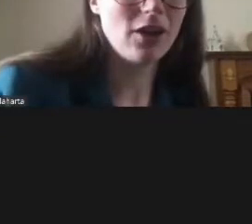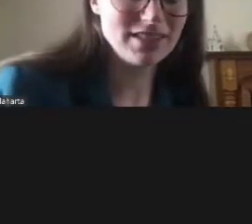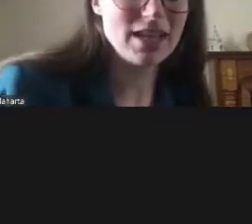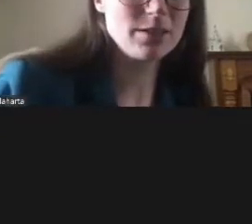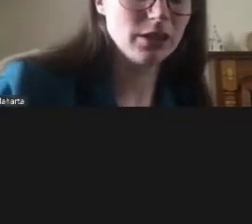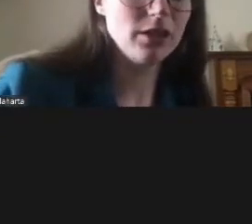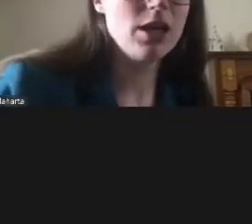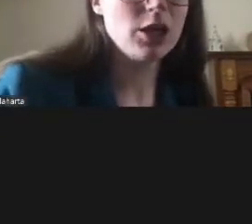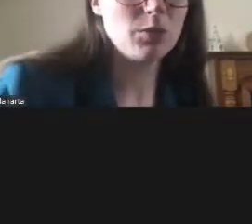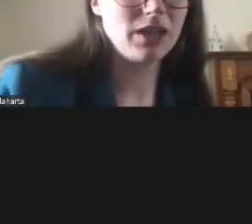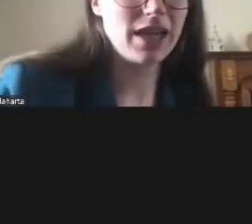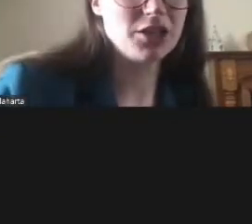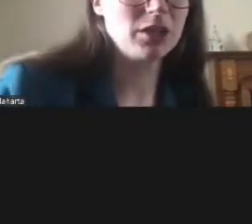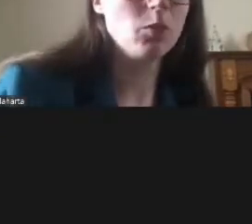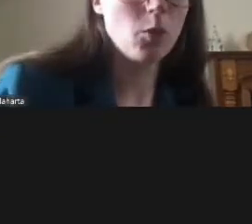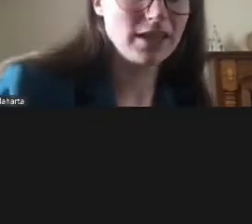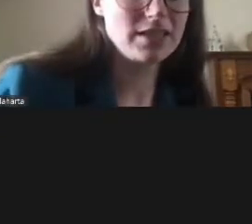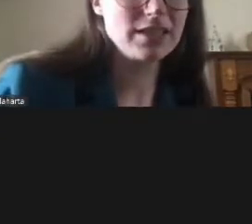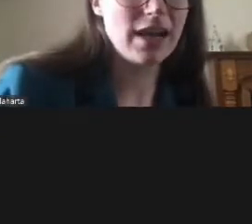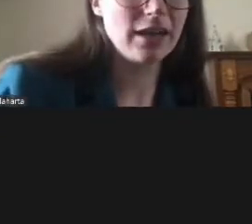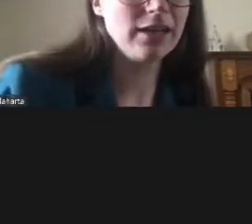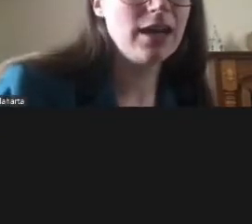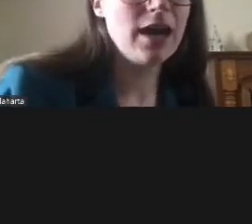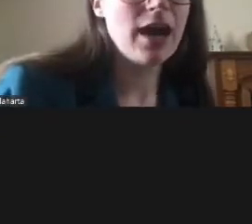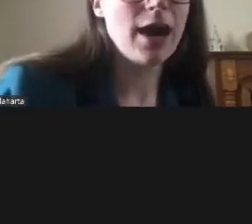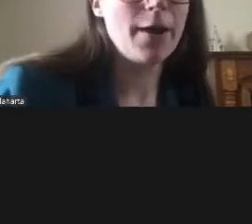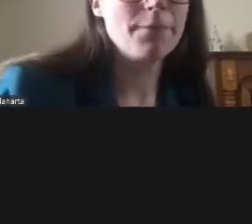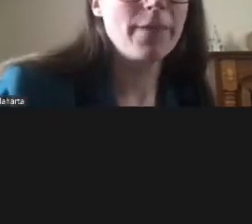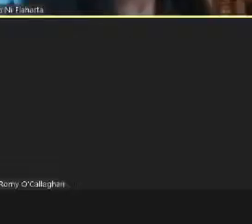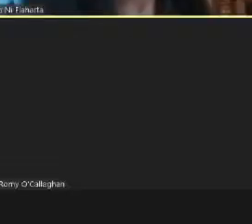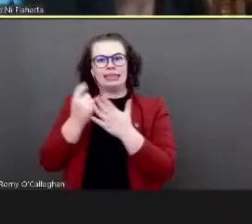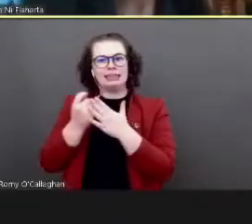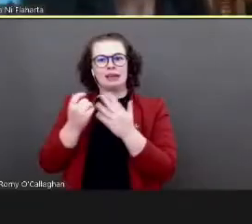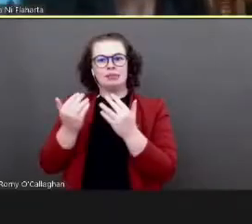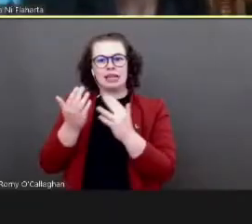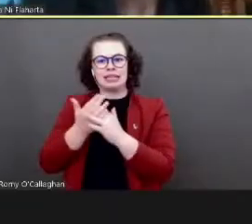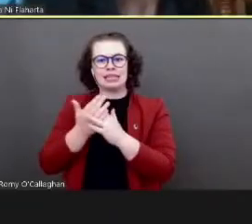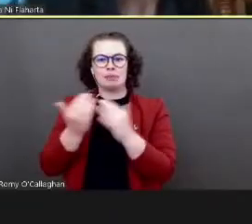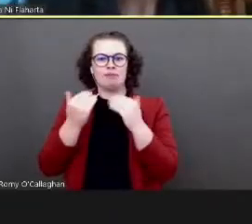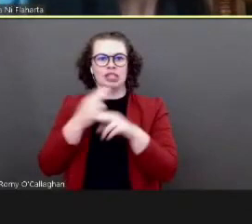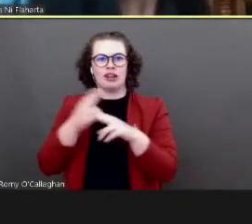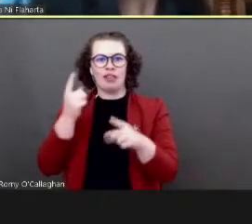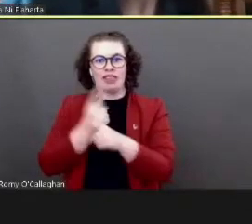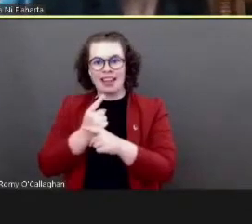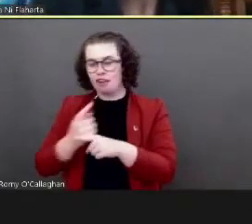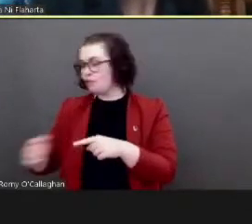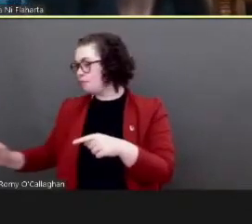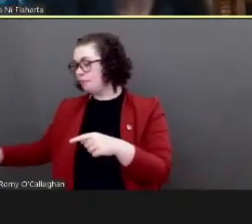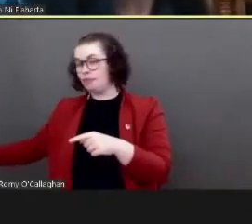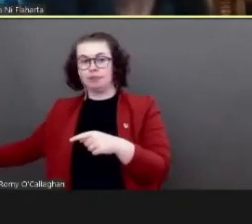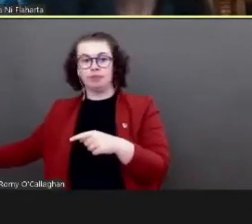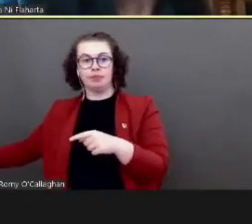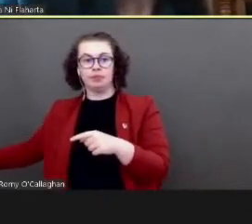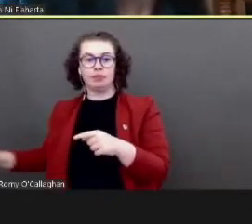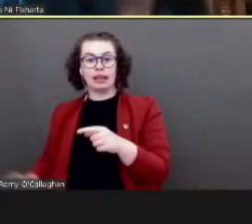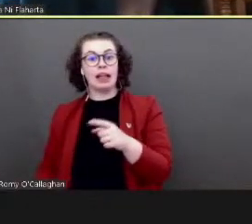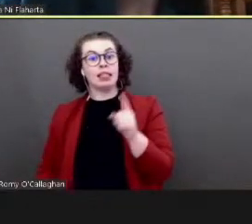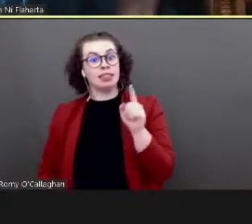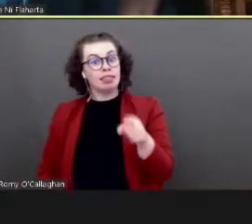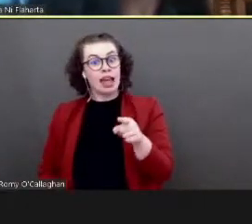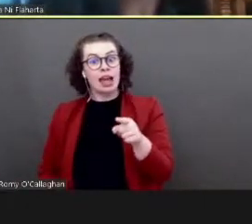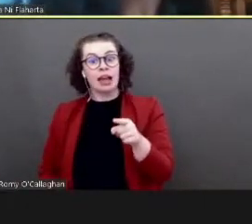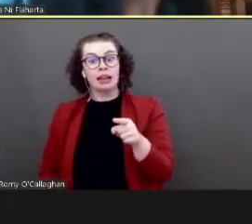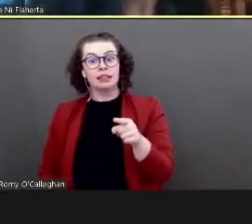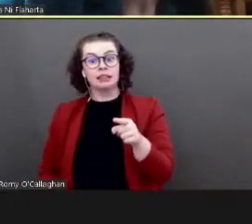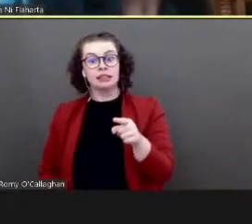confirmation or accessible communication weren't there. And that caused issues right through people's experience